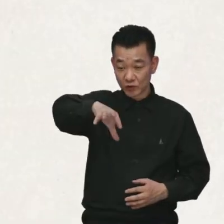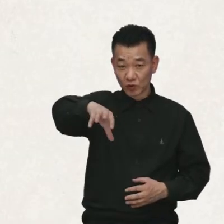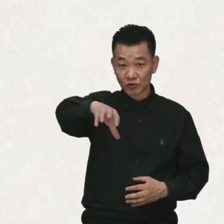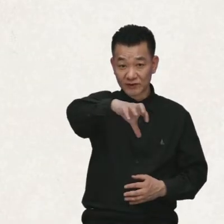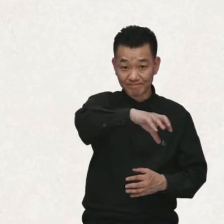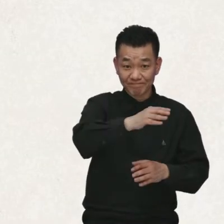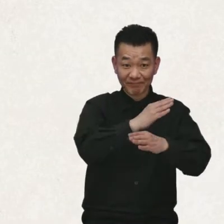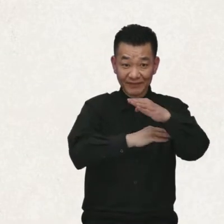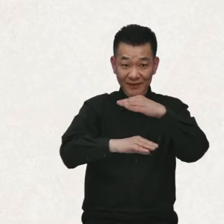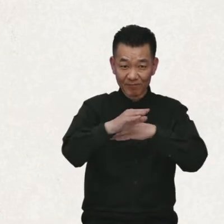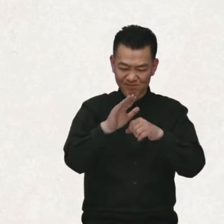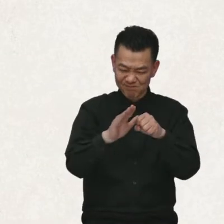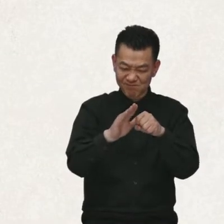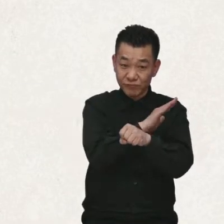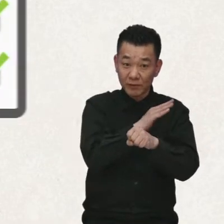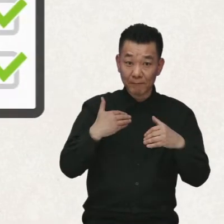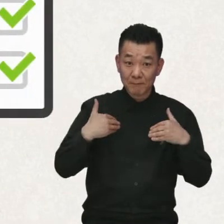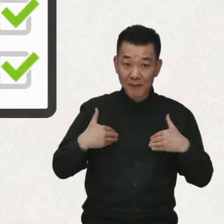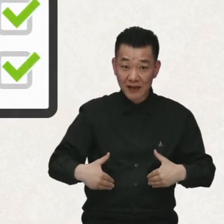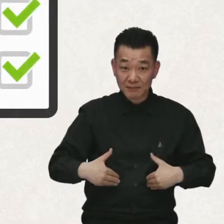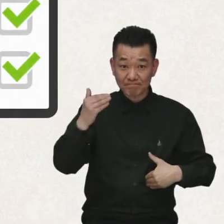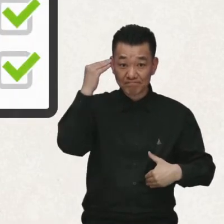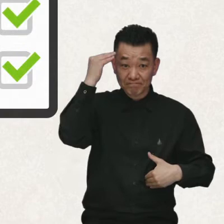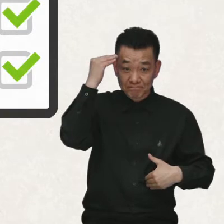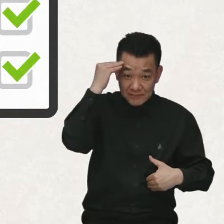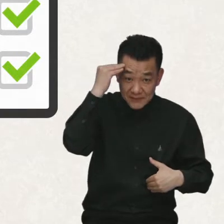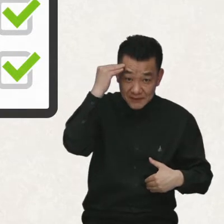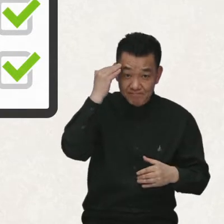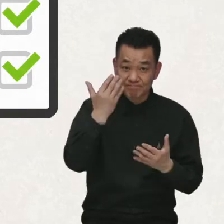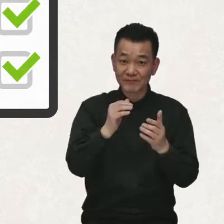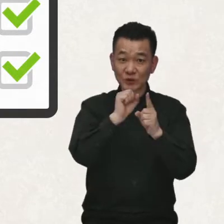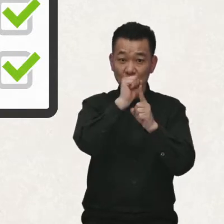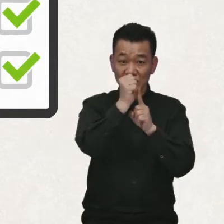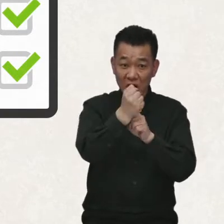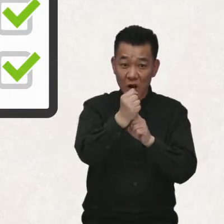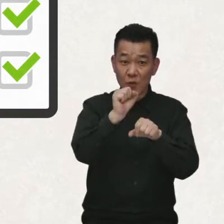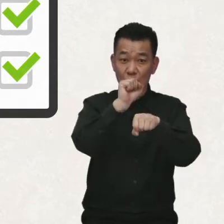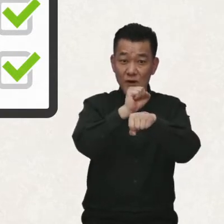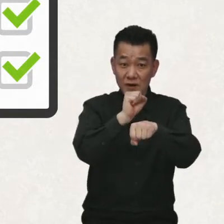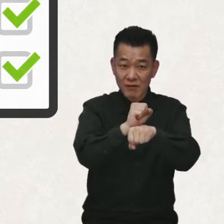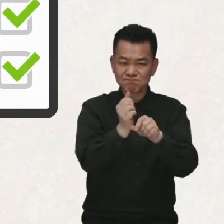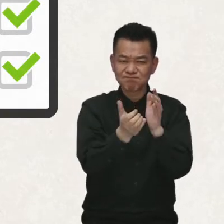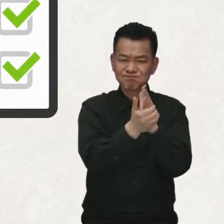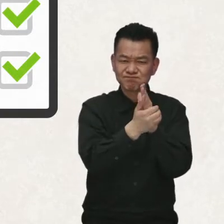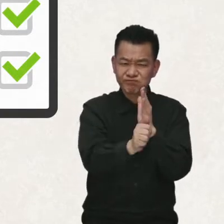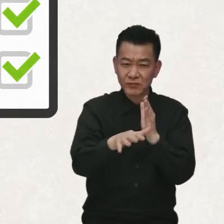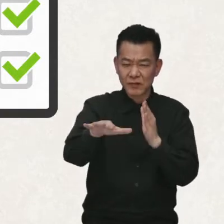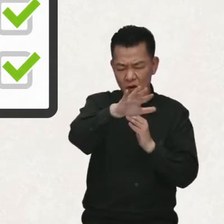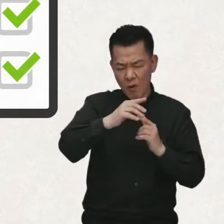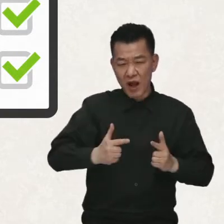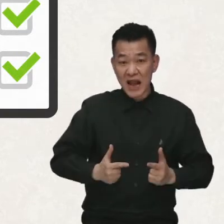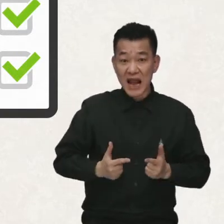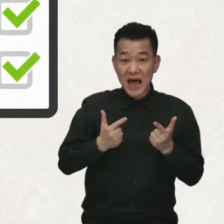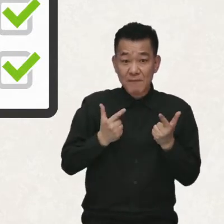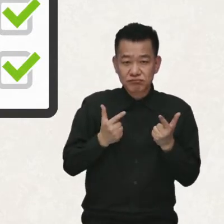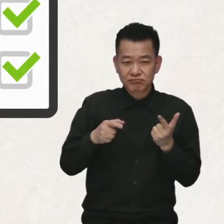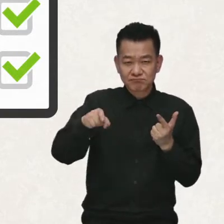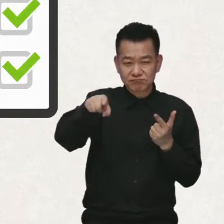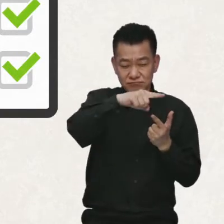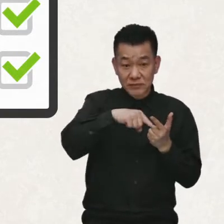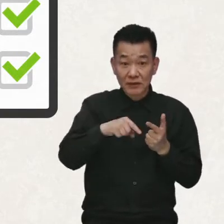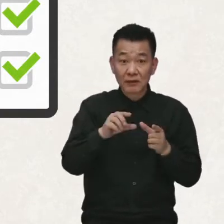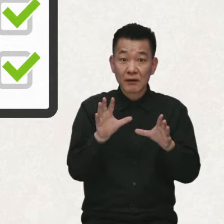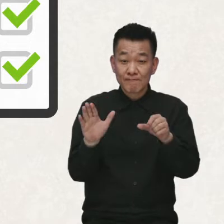States parties shall take effective and appropriate measures to enable persons with disabilities to attain and maintain